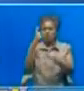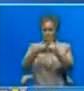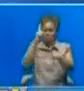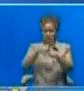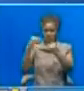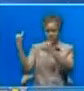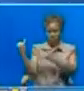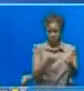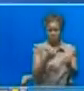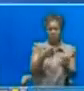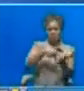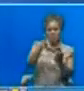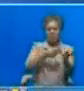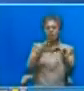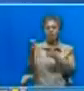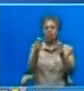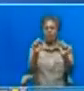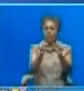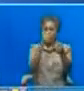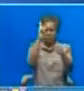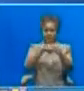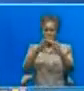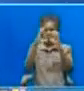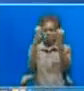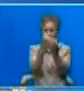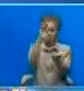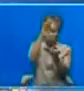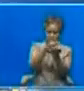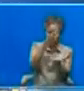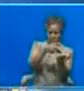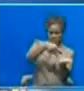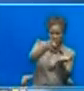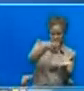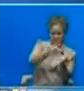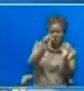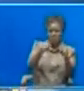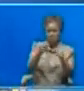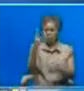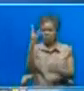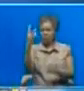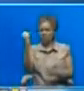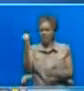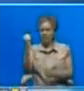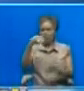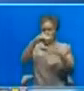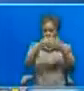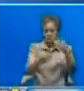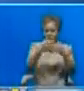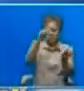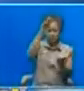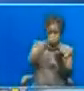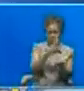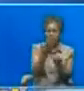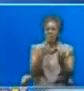fuel price controls. This comes amidst the global drop in oil prices, where crude oil dropped by $45 a barrel